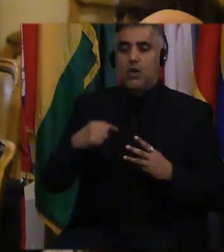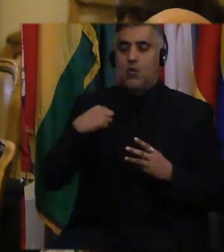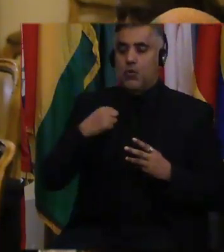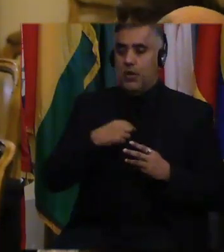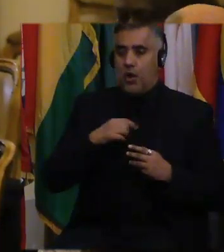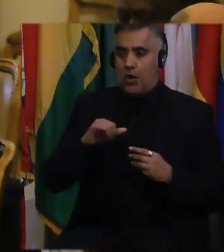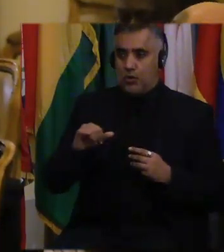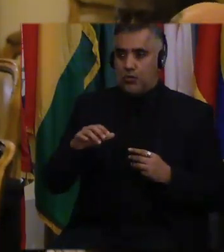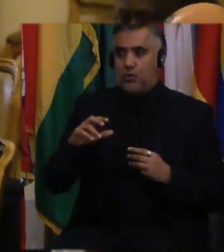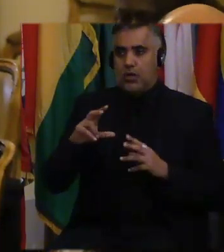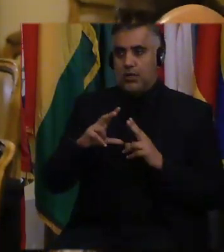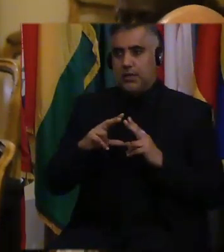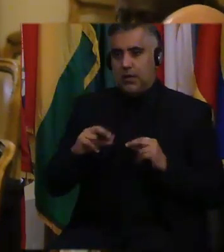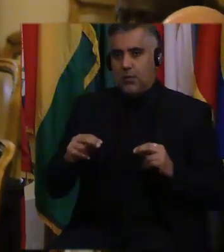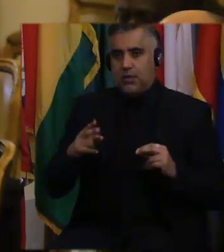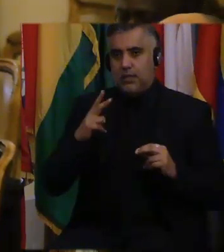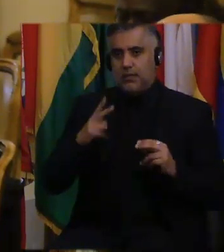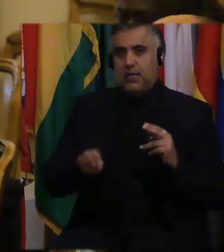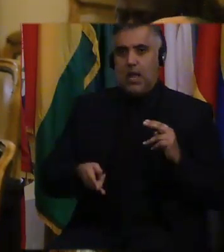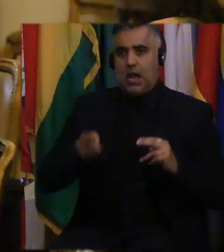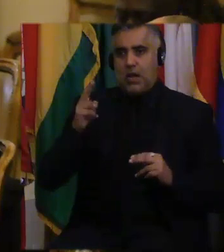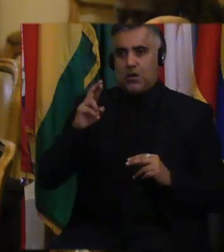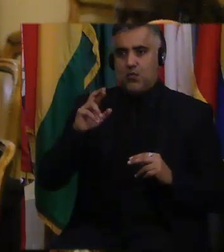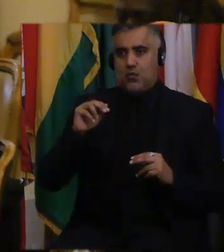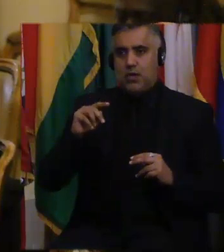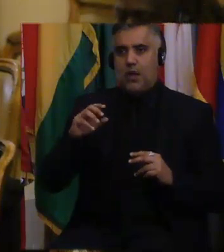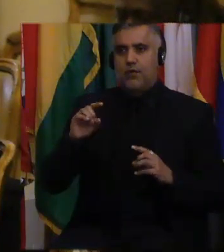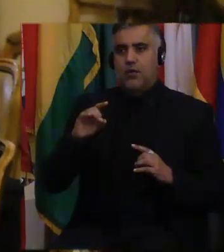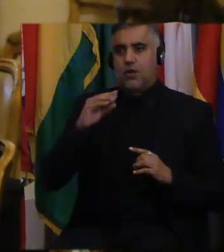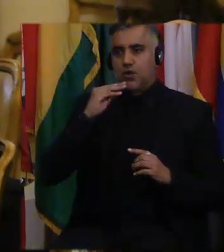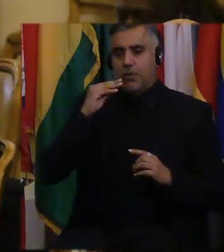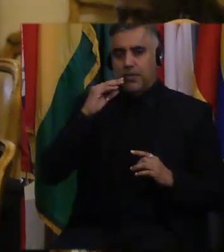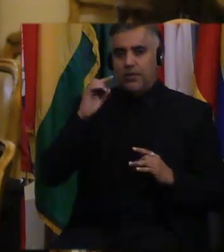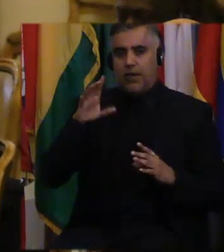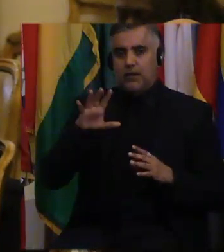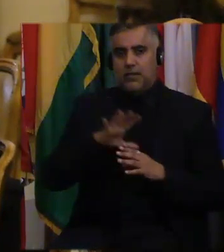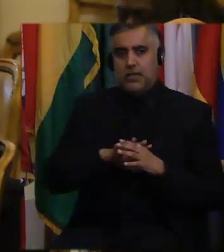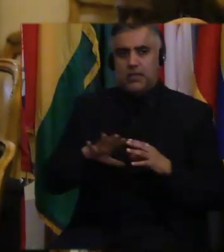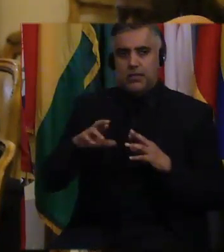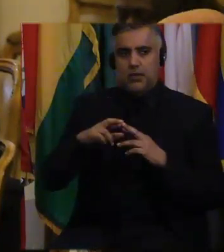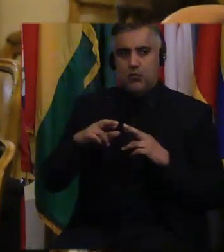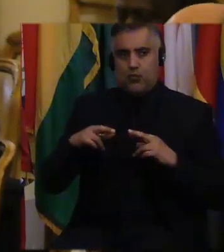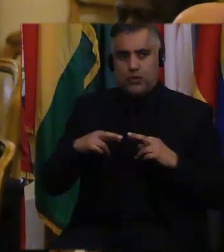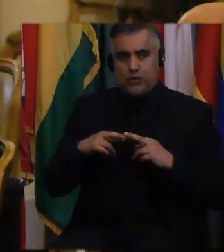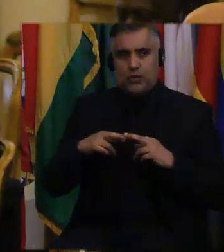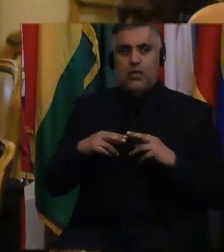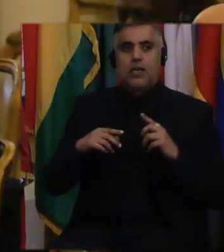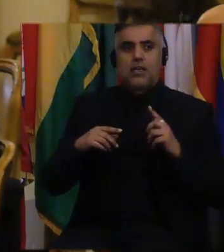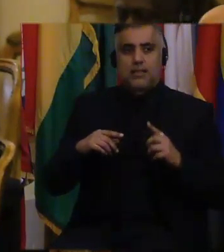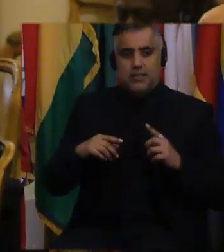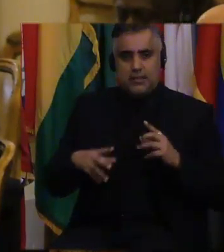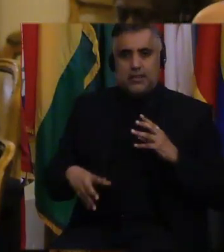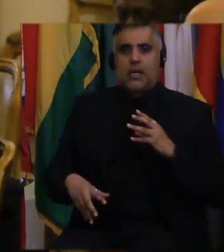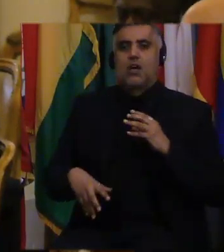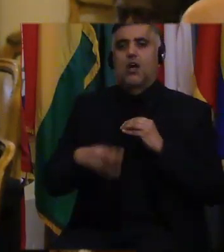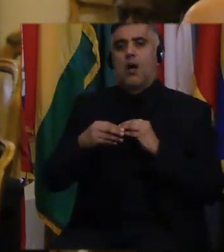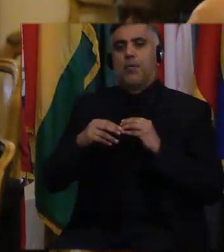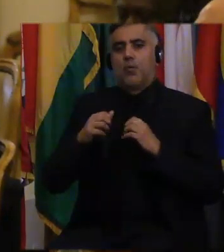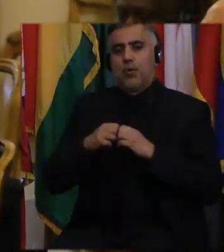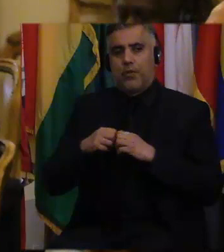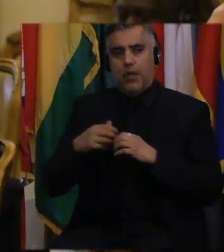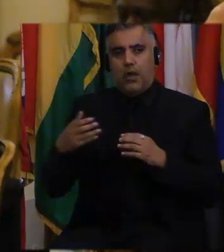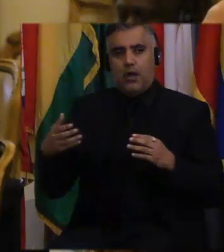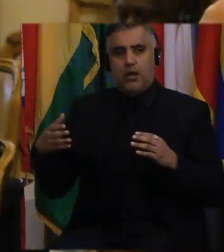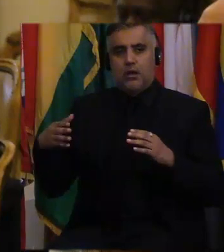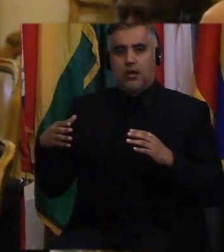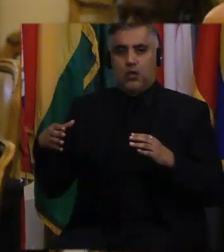also, in Nicaragua, see one of the highest rates of domestic violence throughout the region. And this is coupled with a